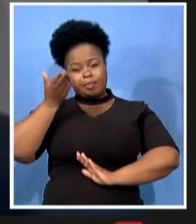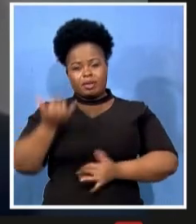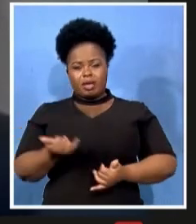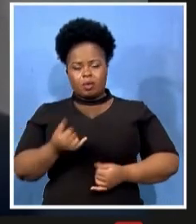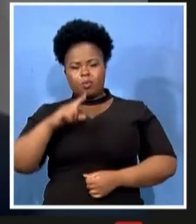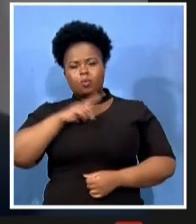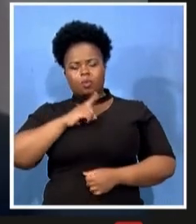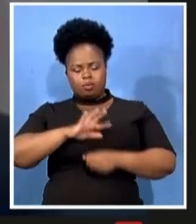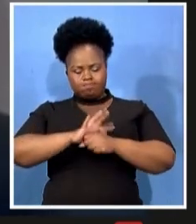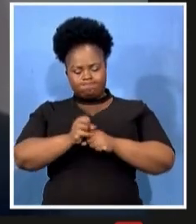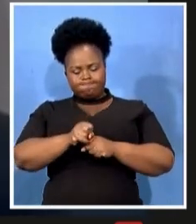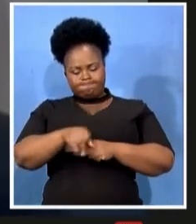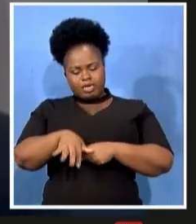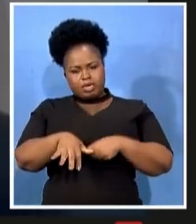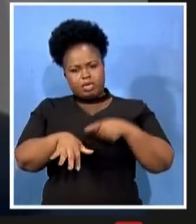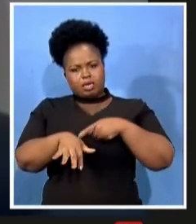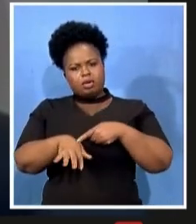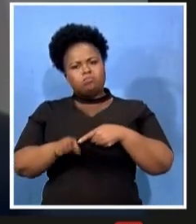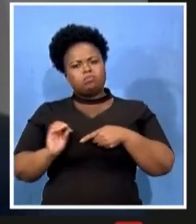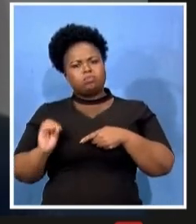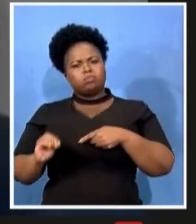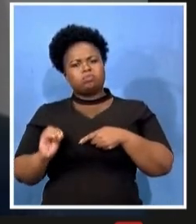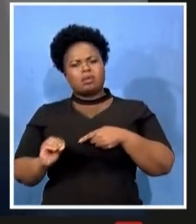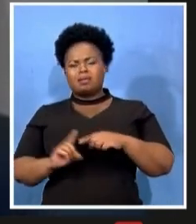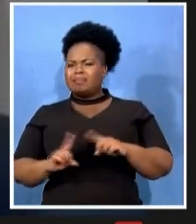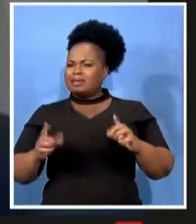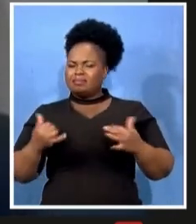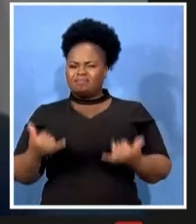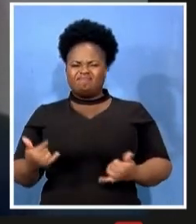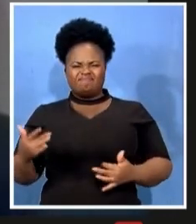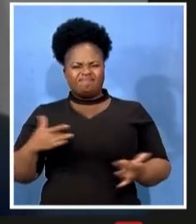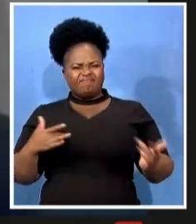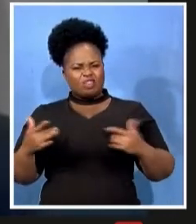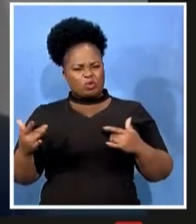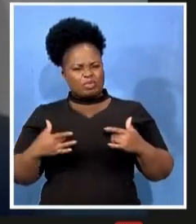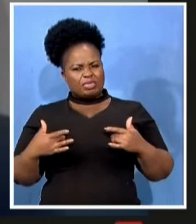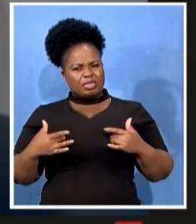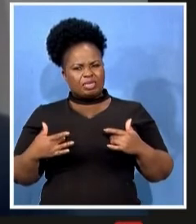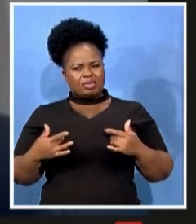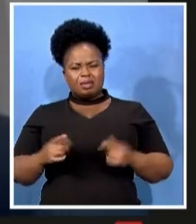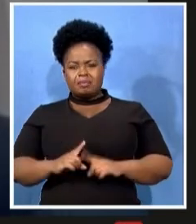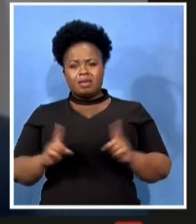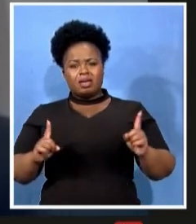However, I'm very concerned about the discrepancy between the number of infections and